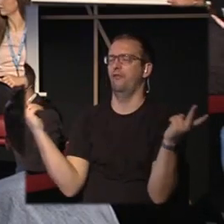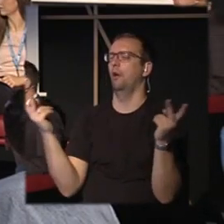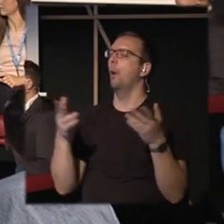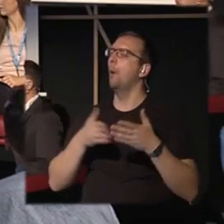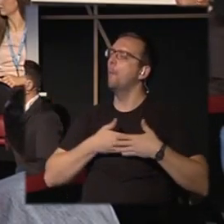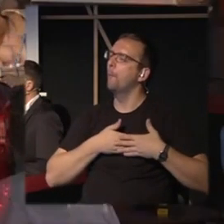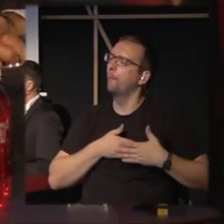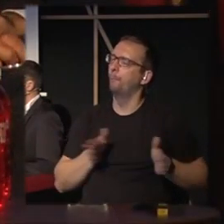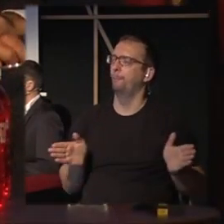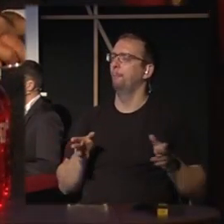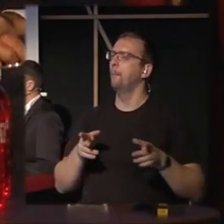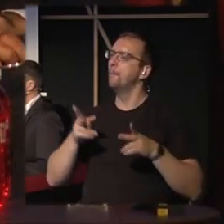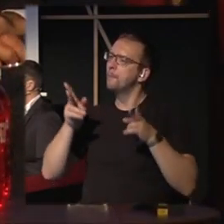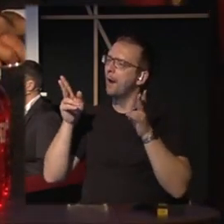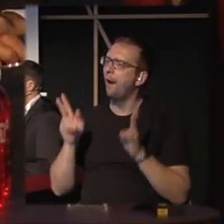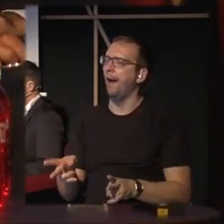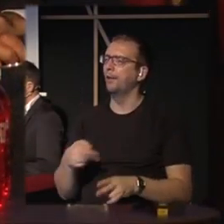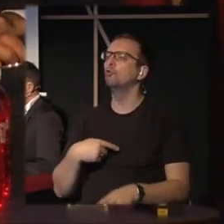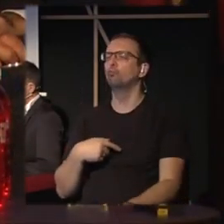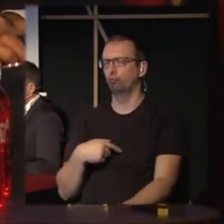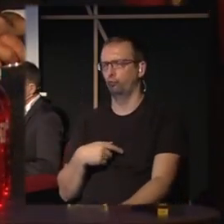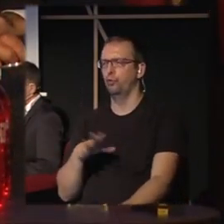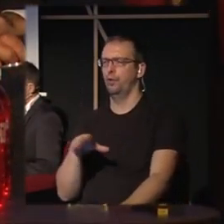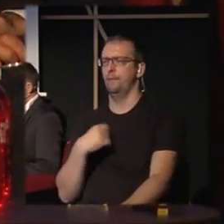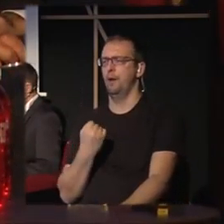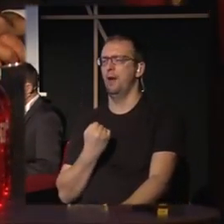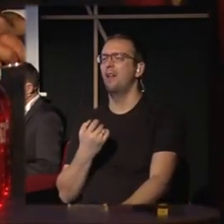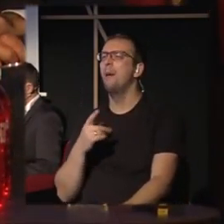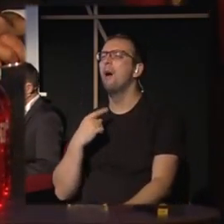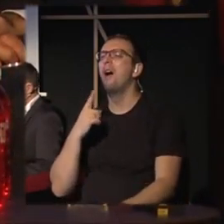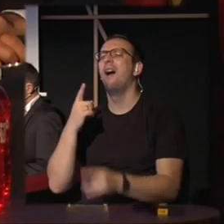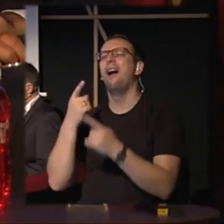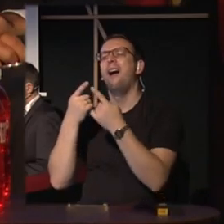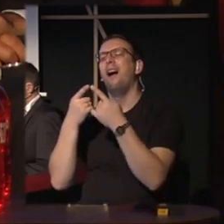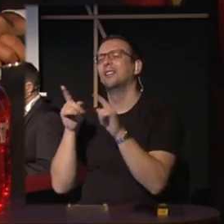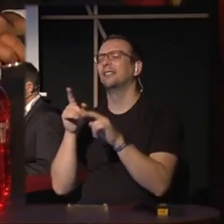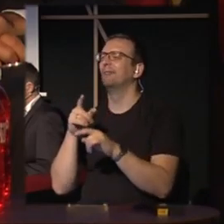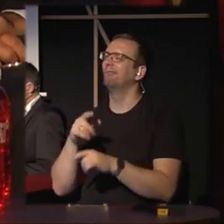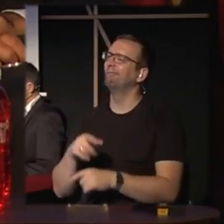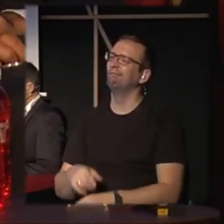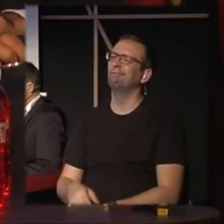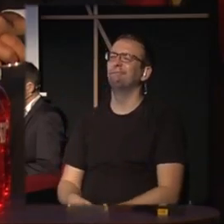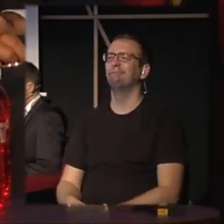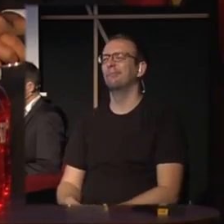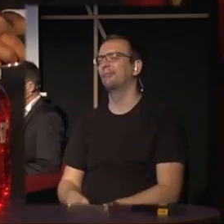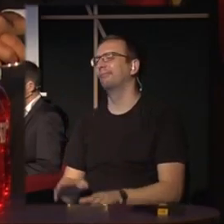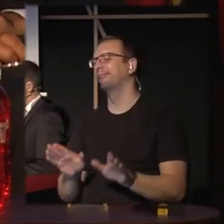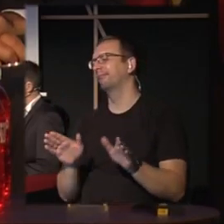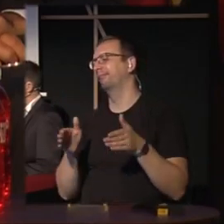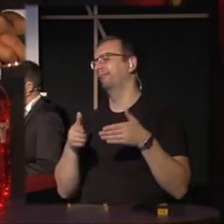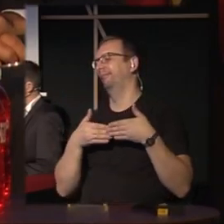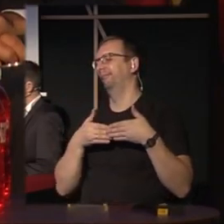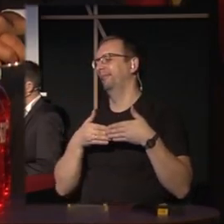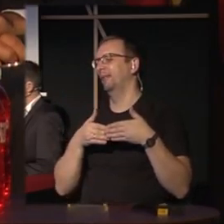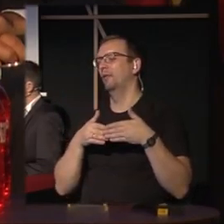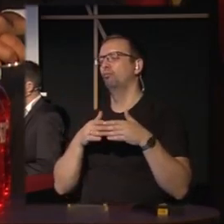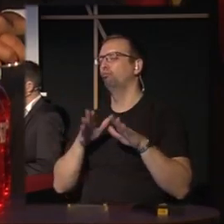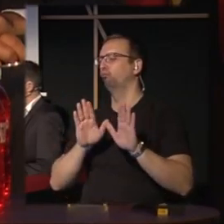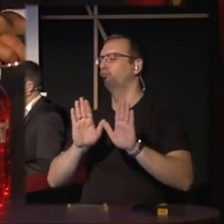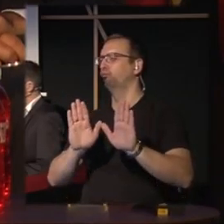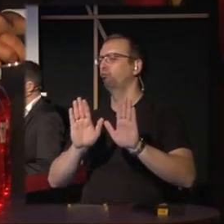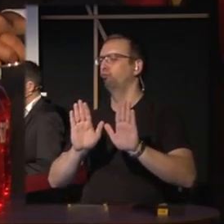closed. It's difficult to have a communication with them, but as well,